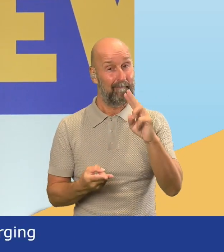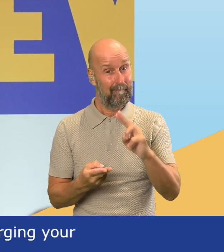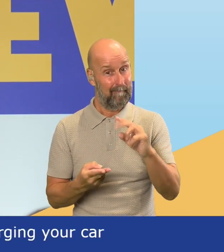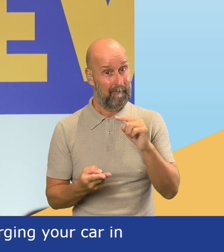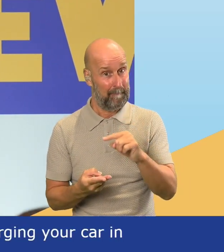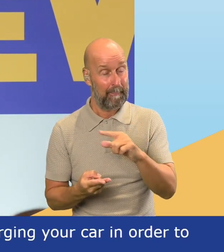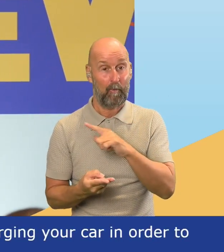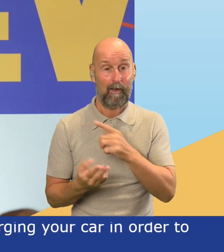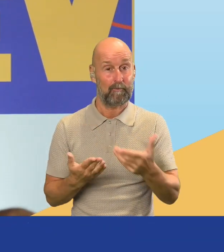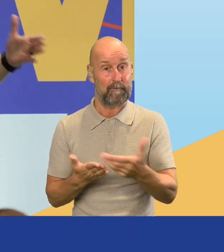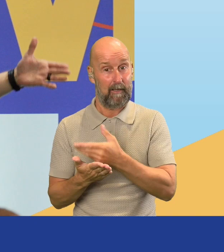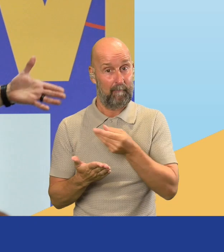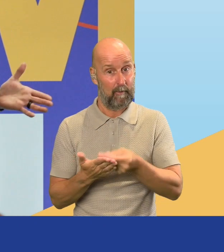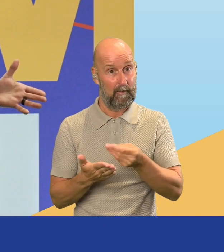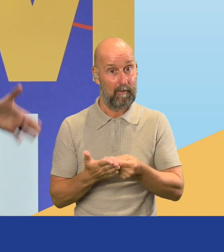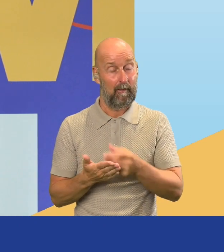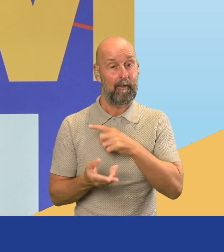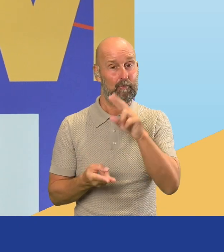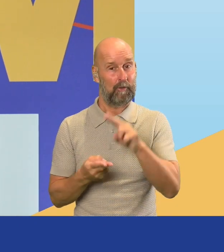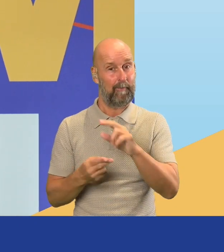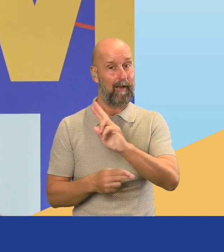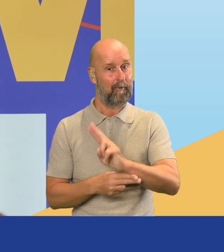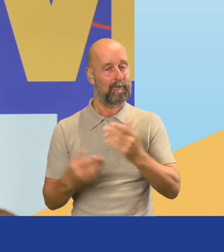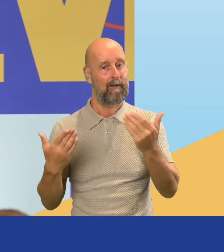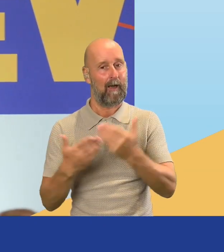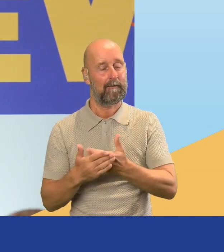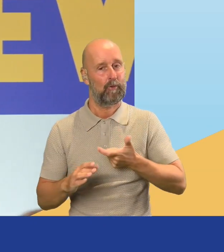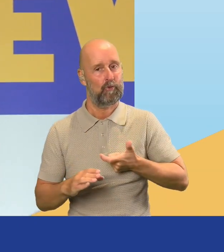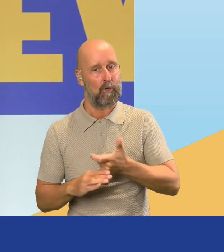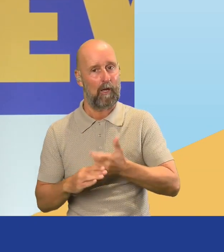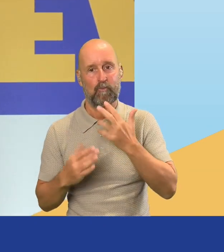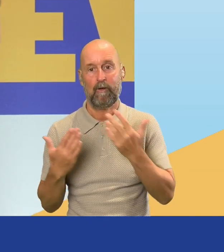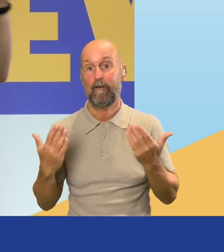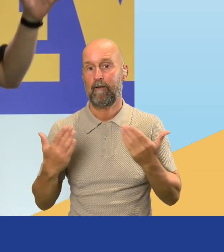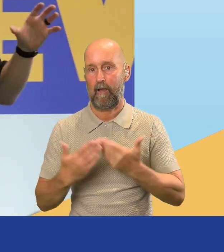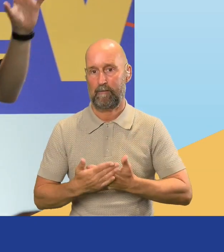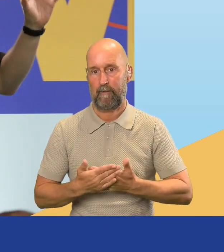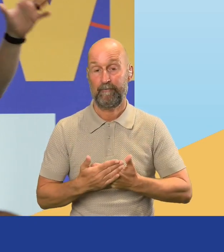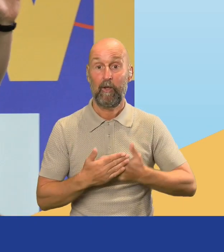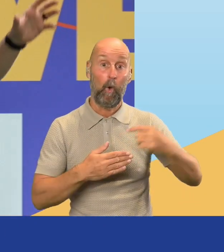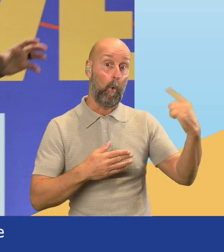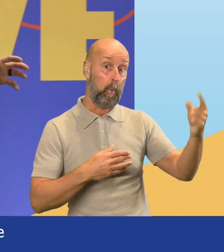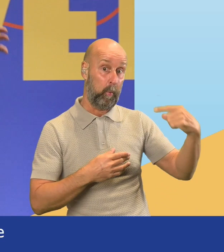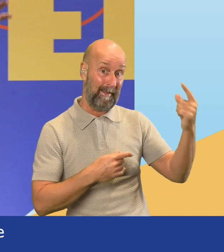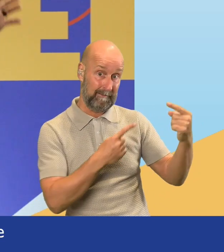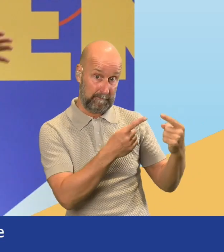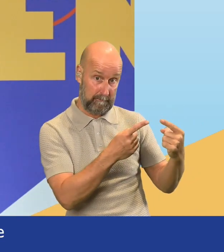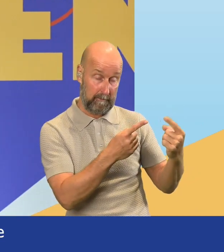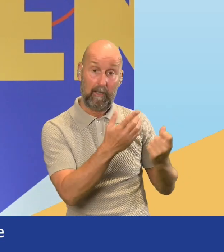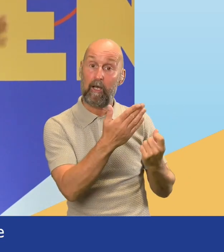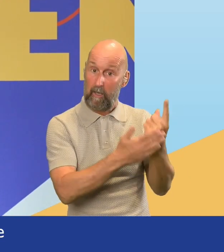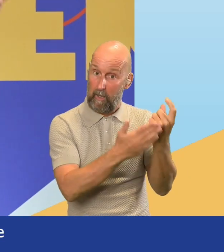maximize your savings using an off-peak tariff, you would charge overnight. So all of that wind generation that's going